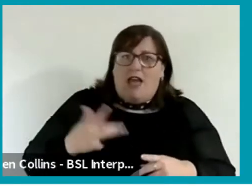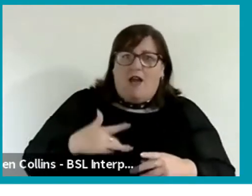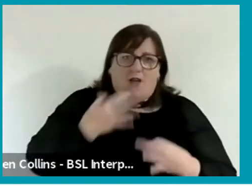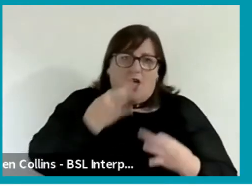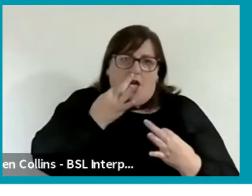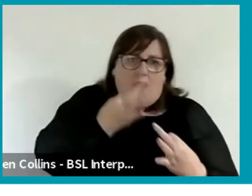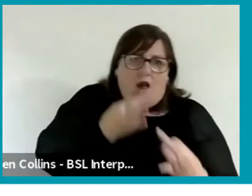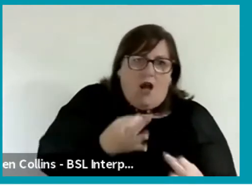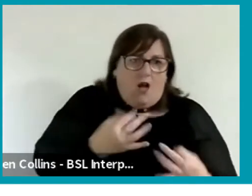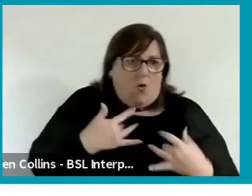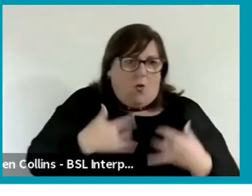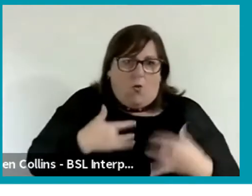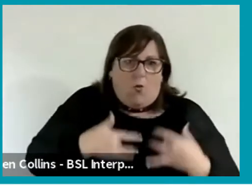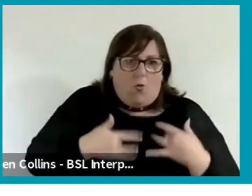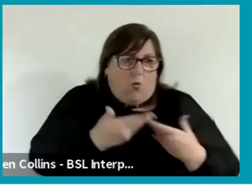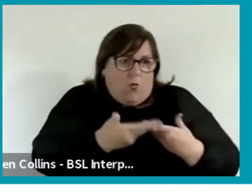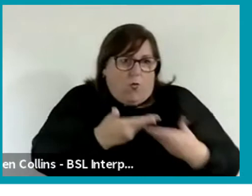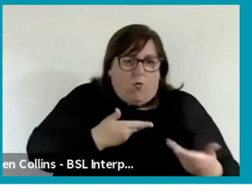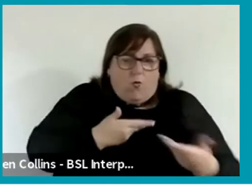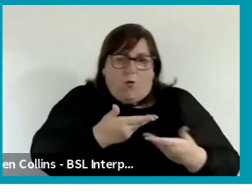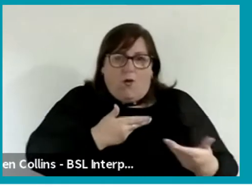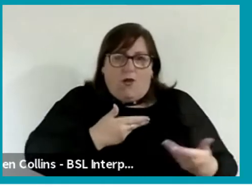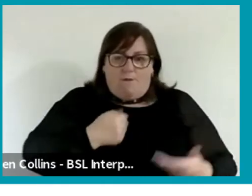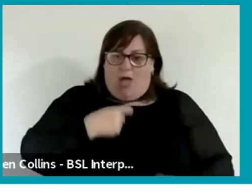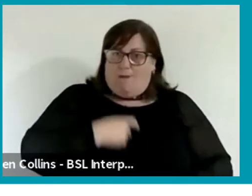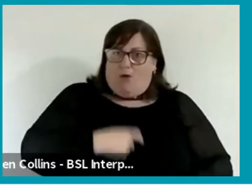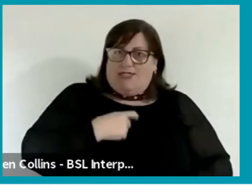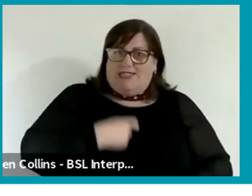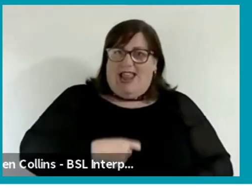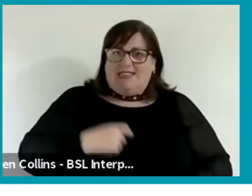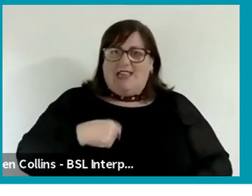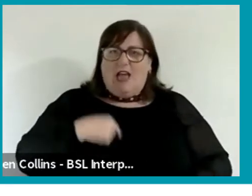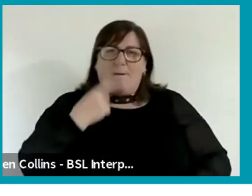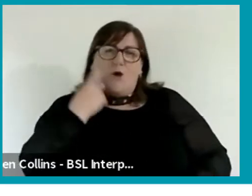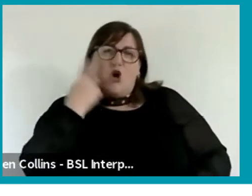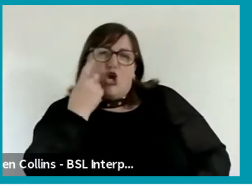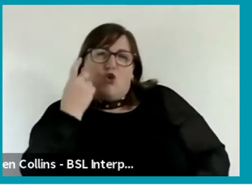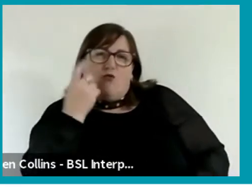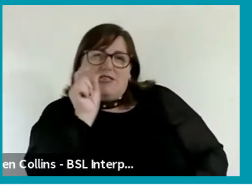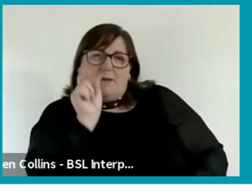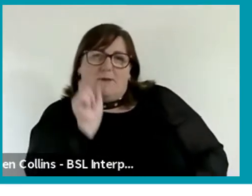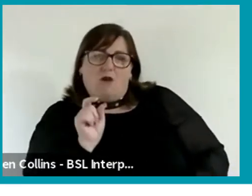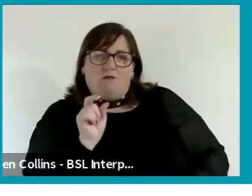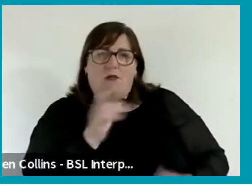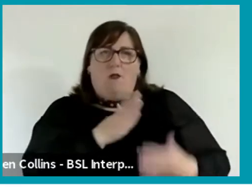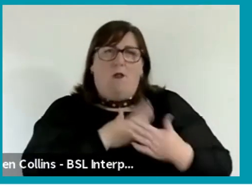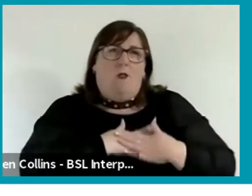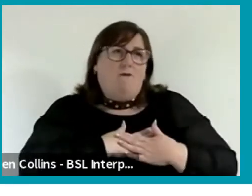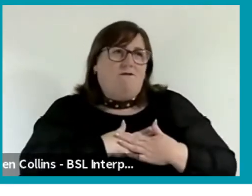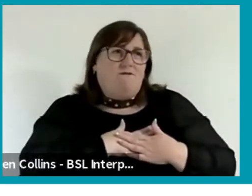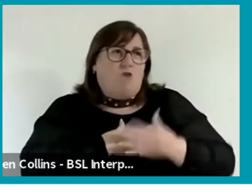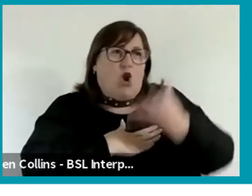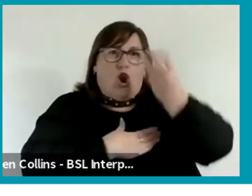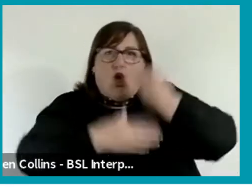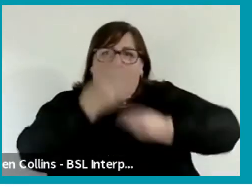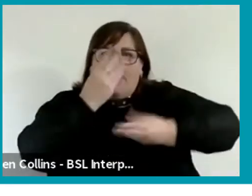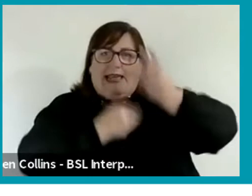and values and personality. I'm very curious, and I love learning. I'm very I was a very number